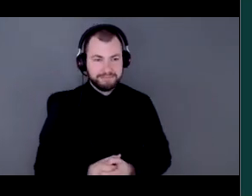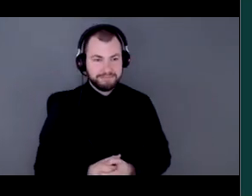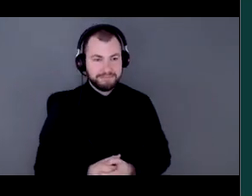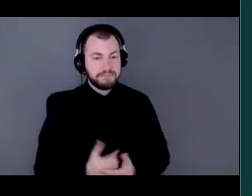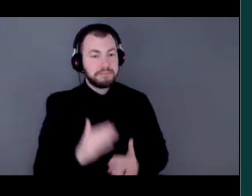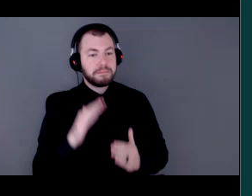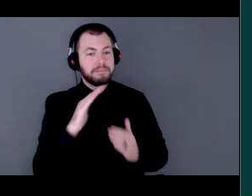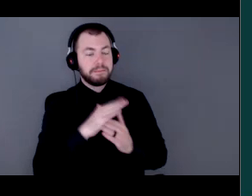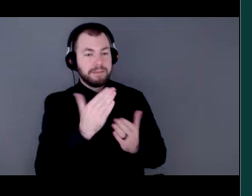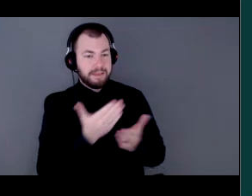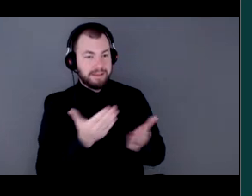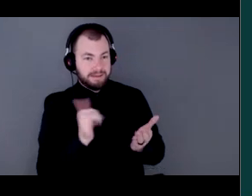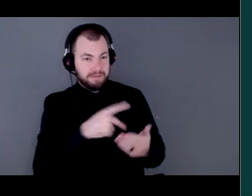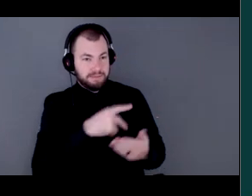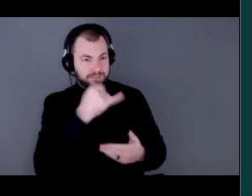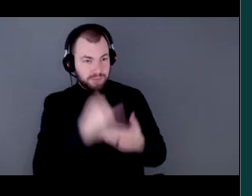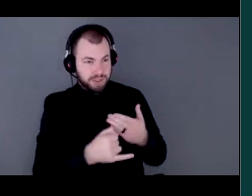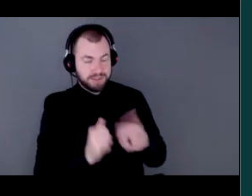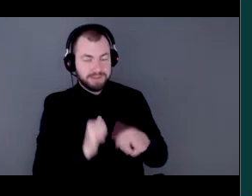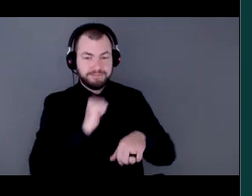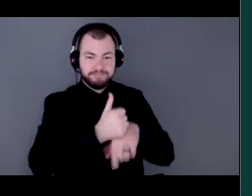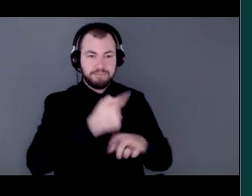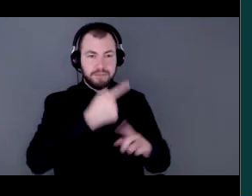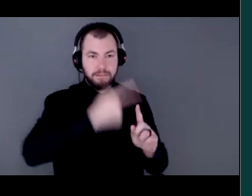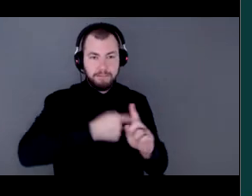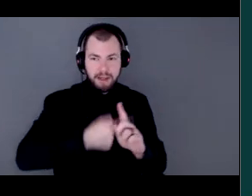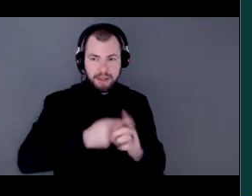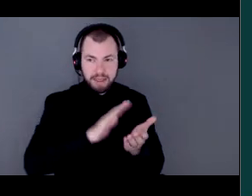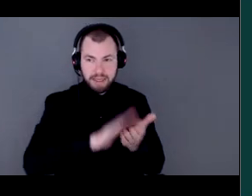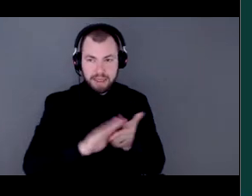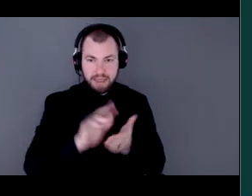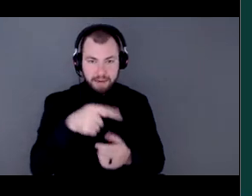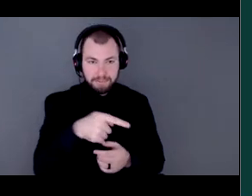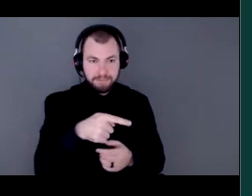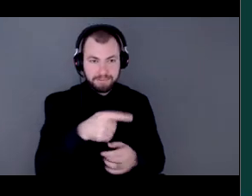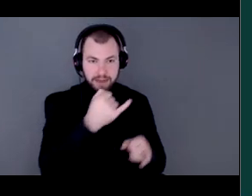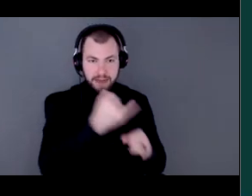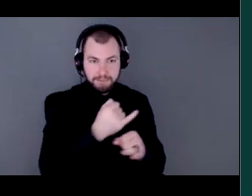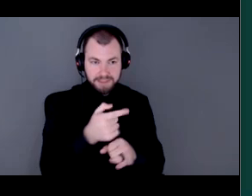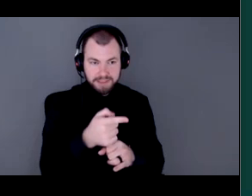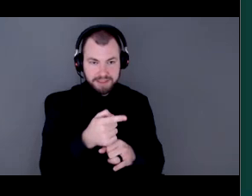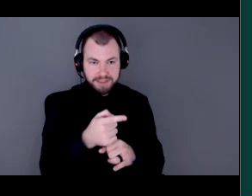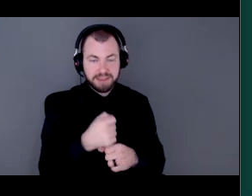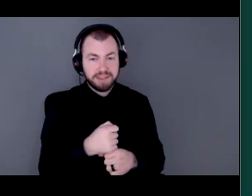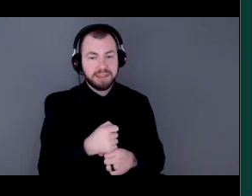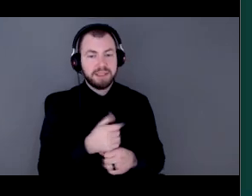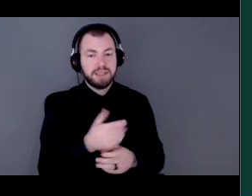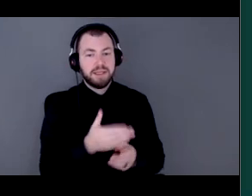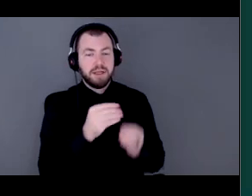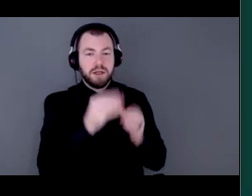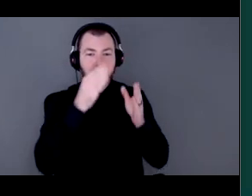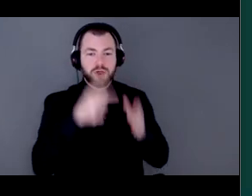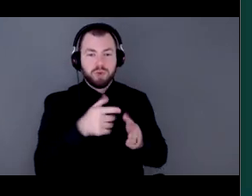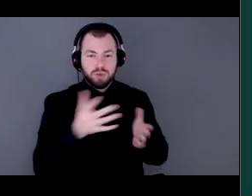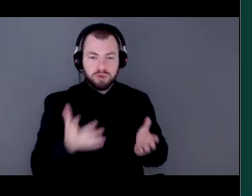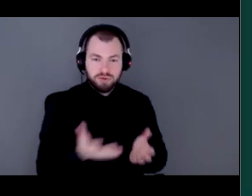is implementing monthly cleanups on campuses where the students is a student-driven litter